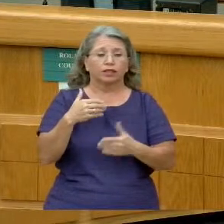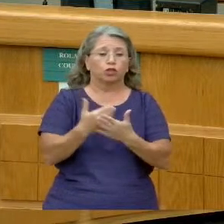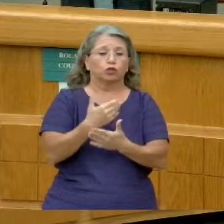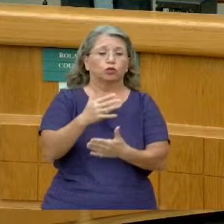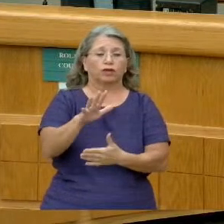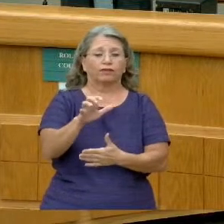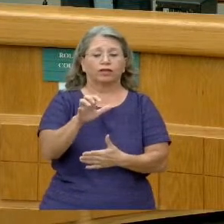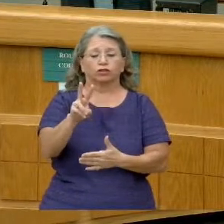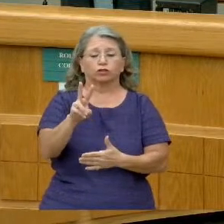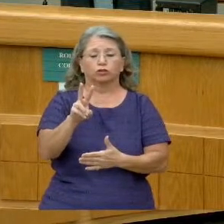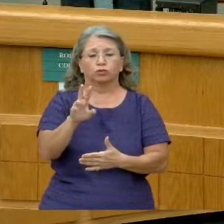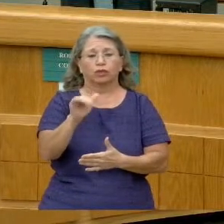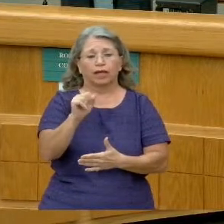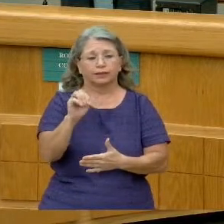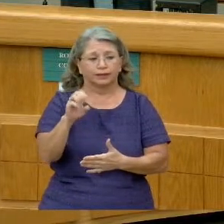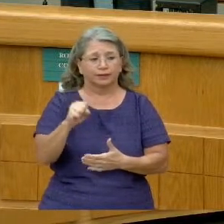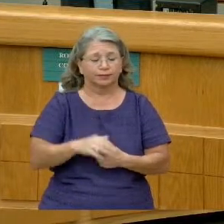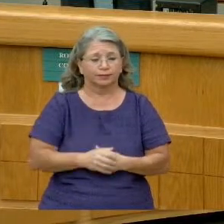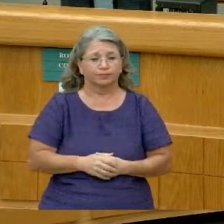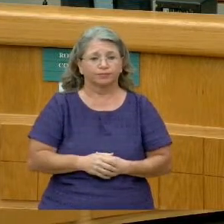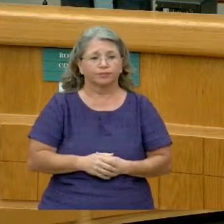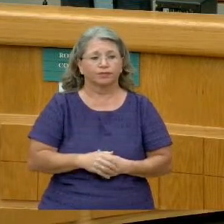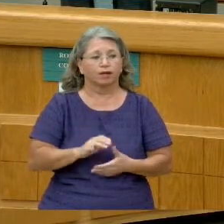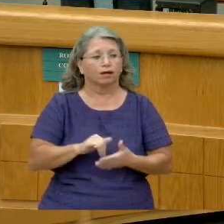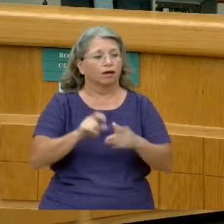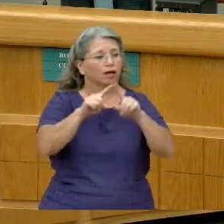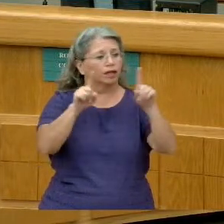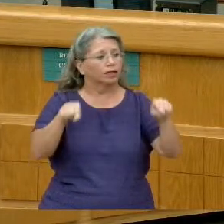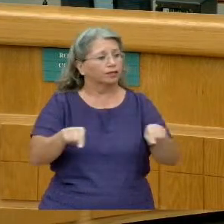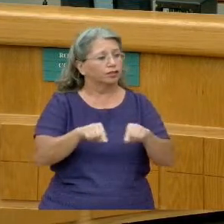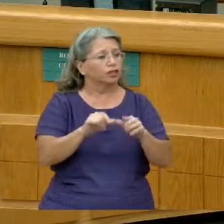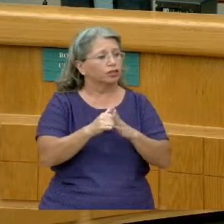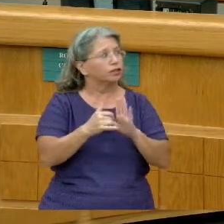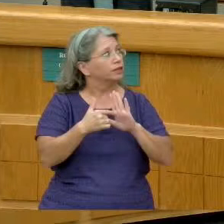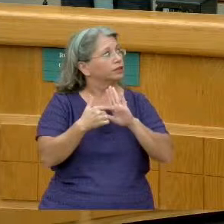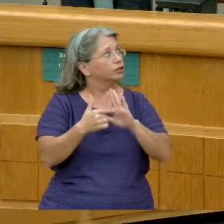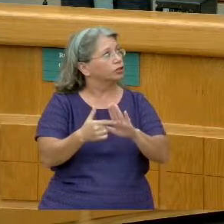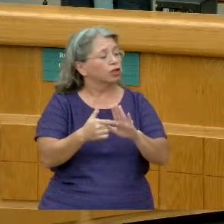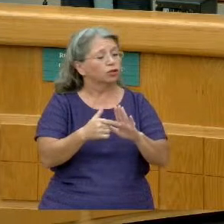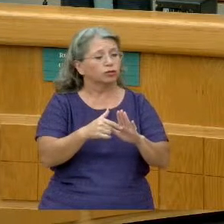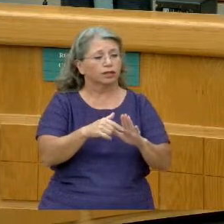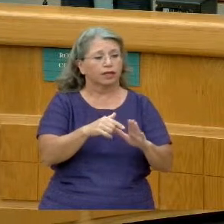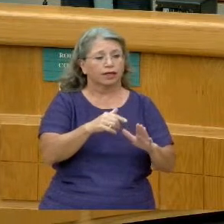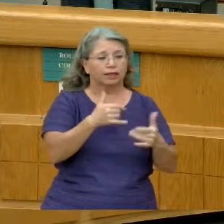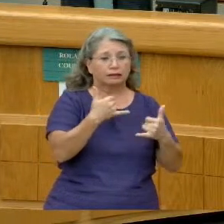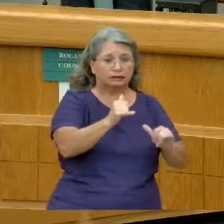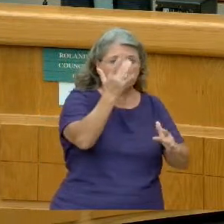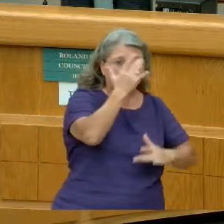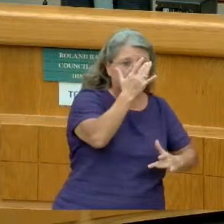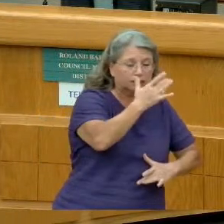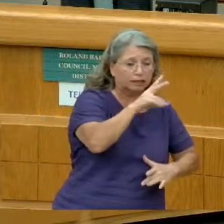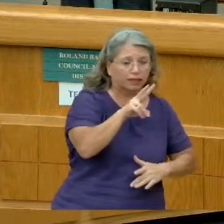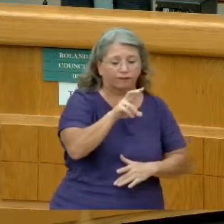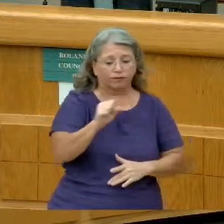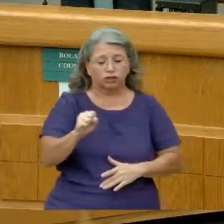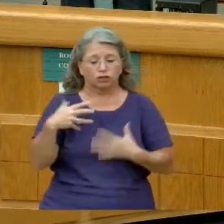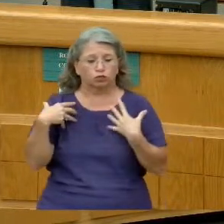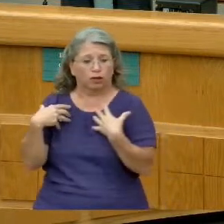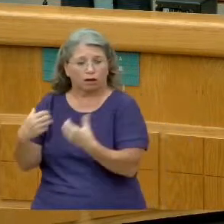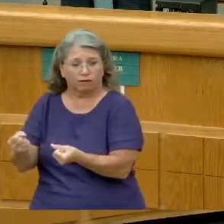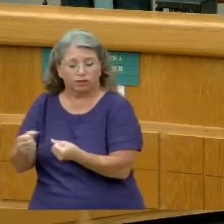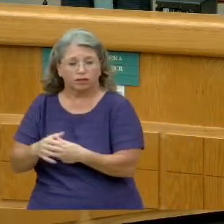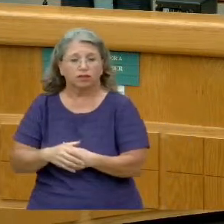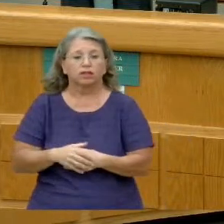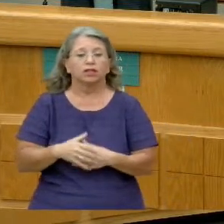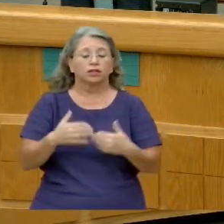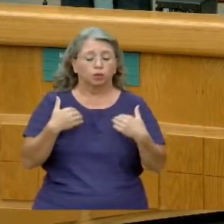the chart that shows active cases to recovered cases, a little bit better news here. More persons are recovering